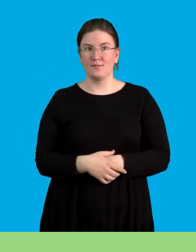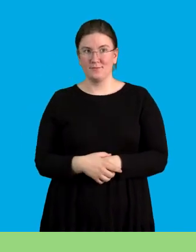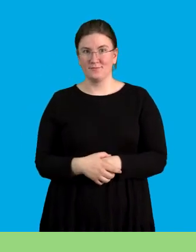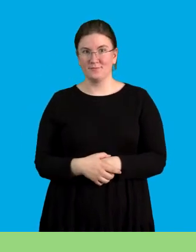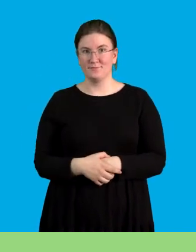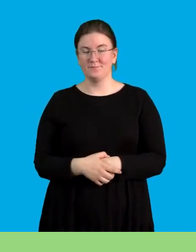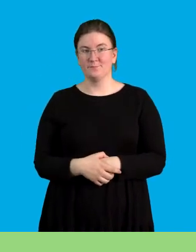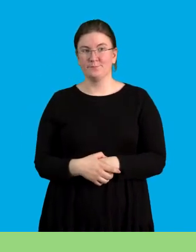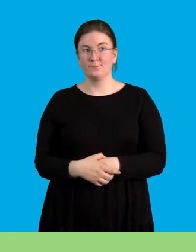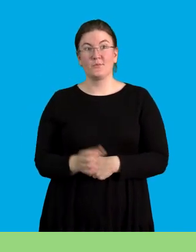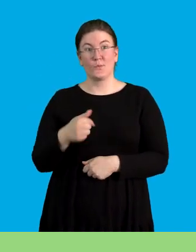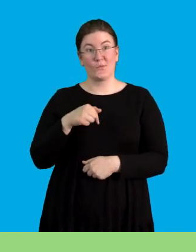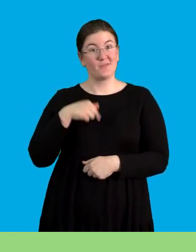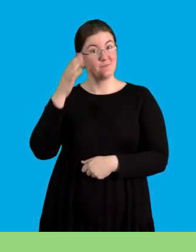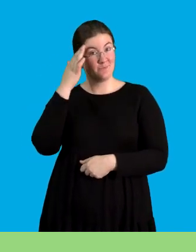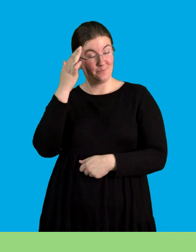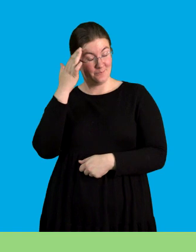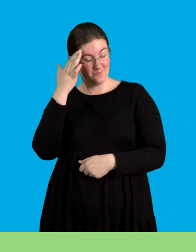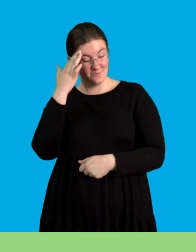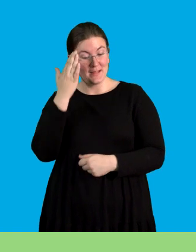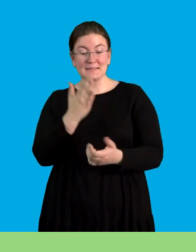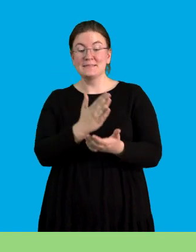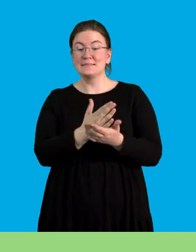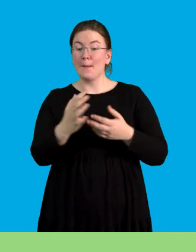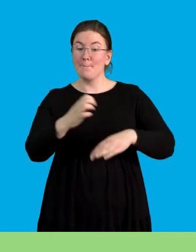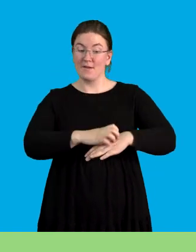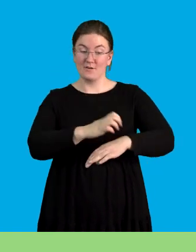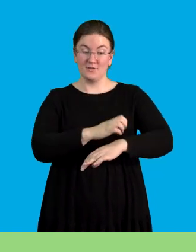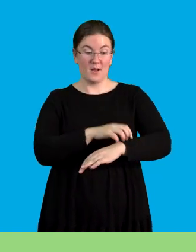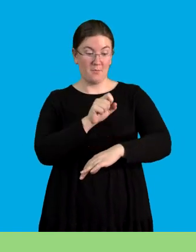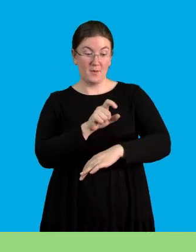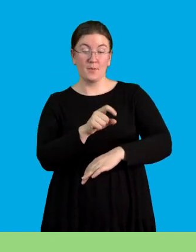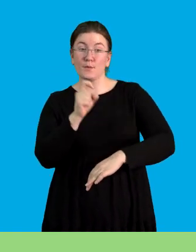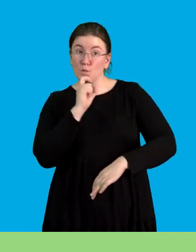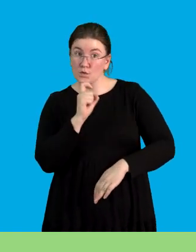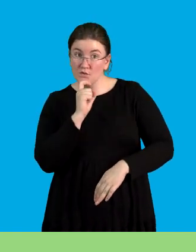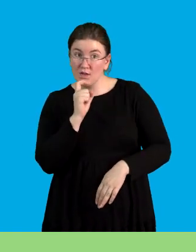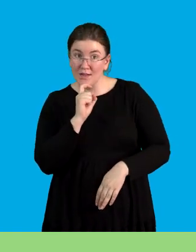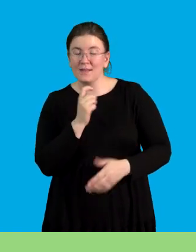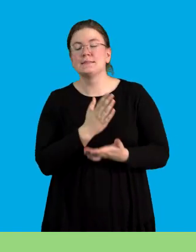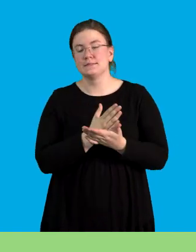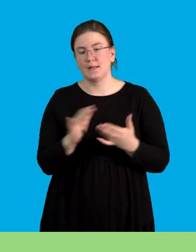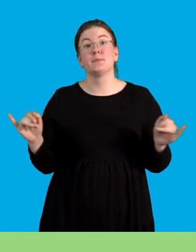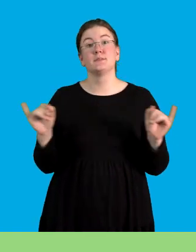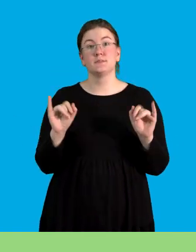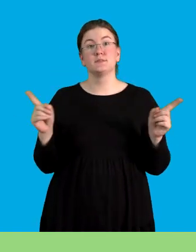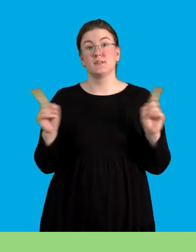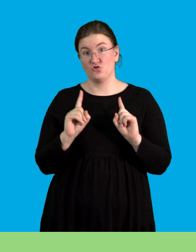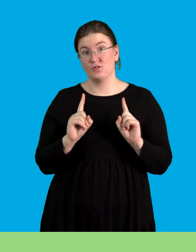We know that we can have some bacteria that are useful and others that are